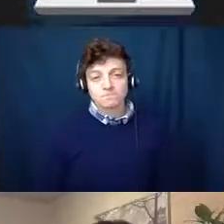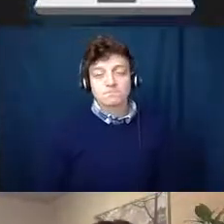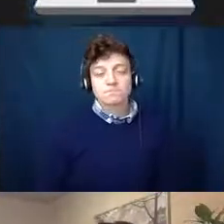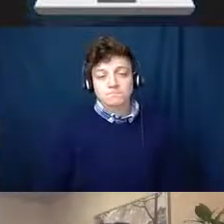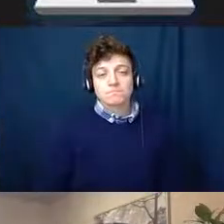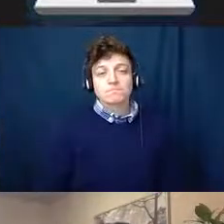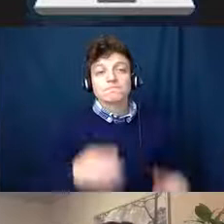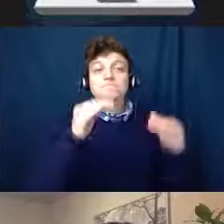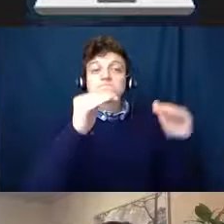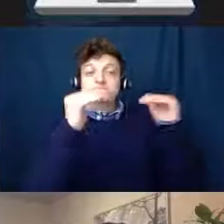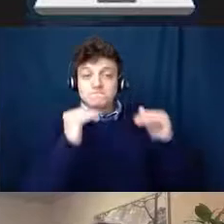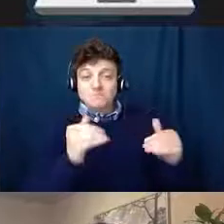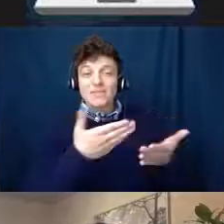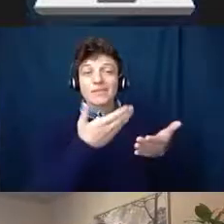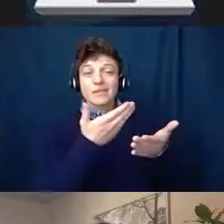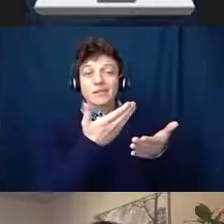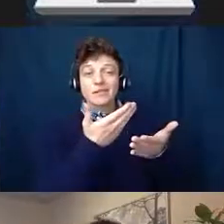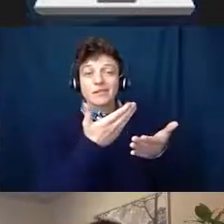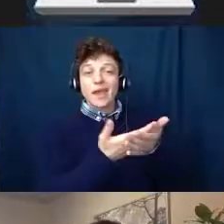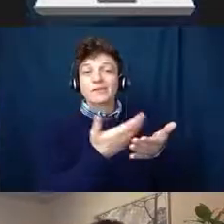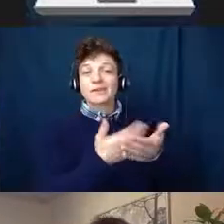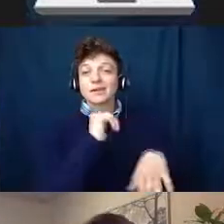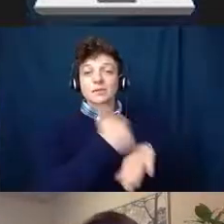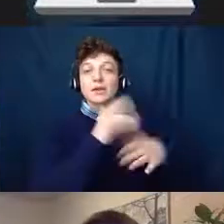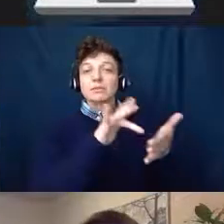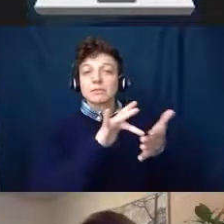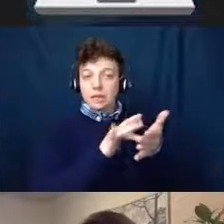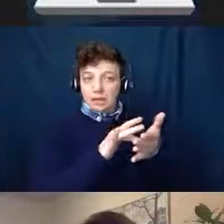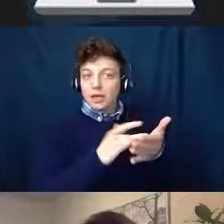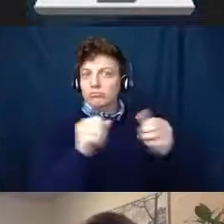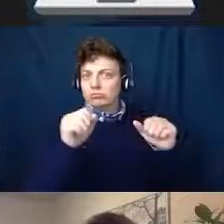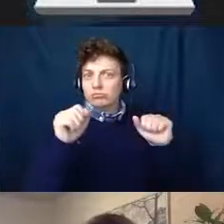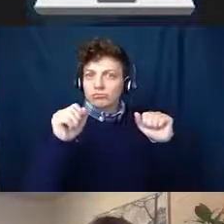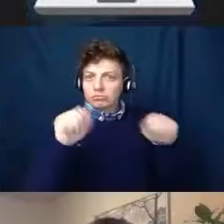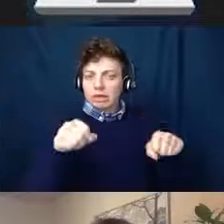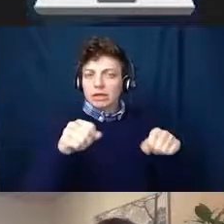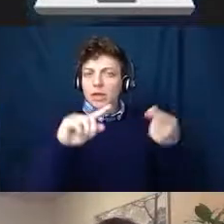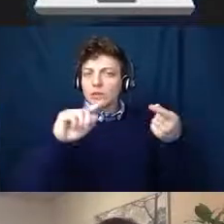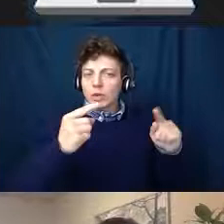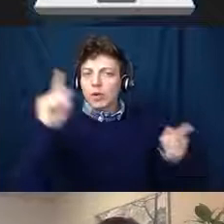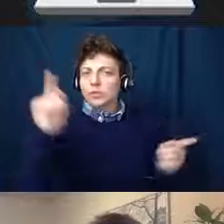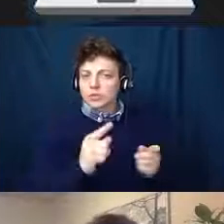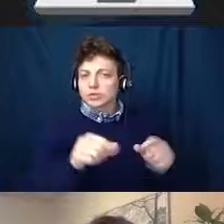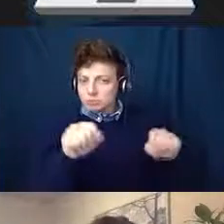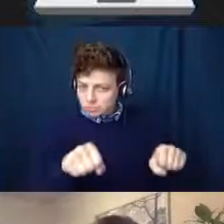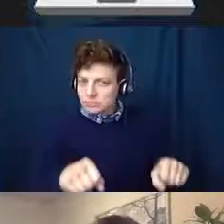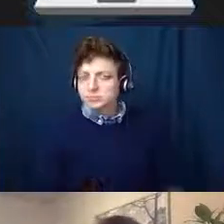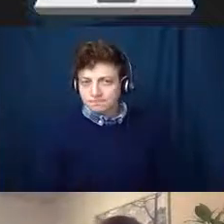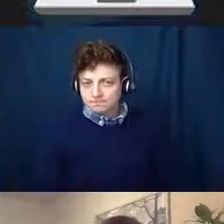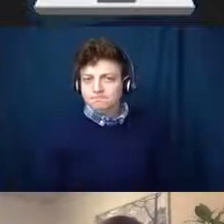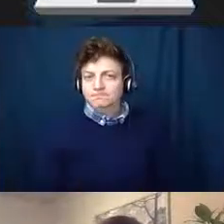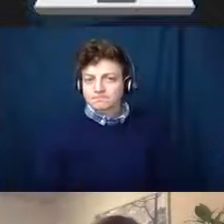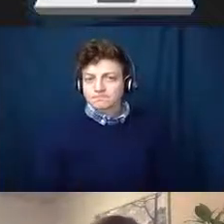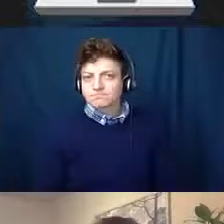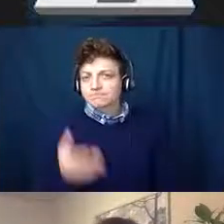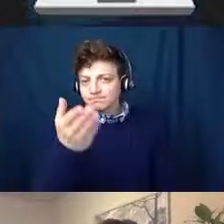Evidence-based medications, those can also be thought of as harm reduction efforts. And so these could be medications like